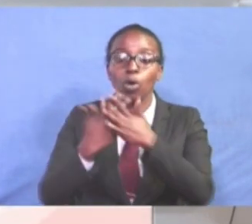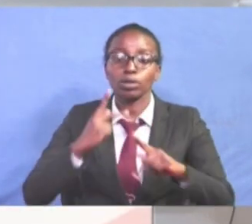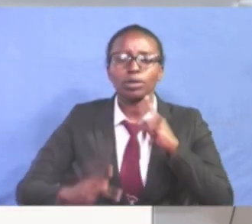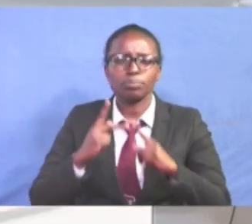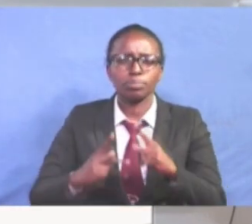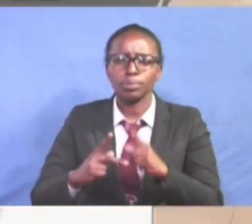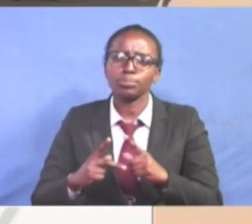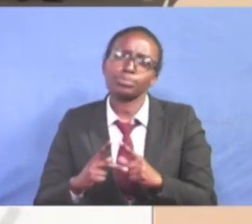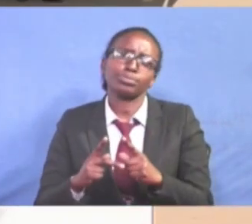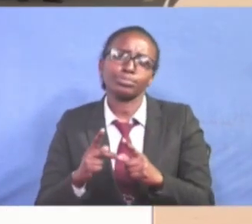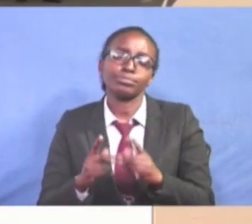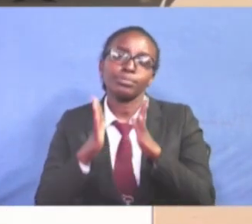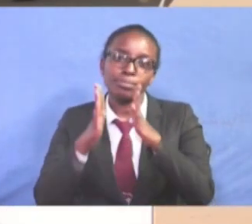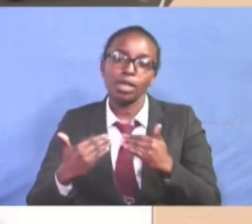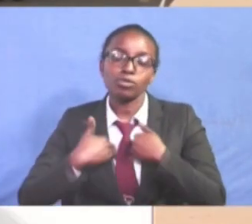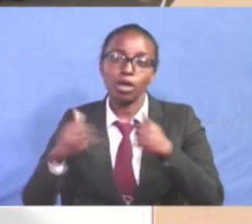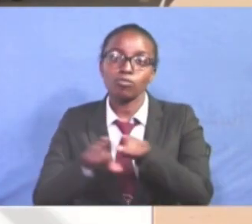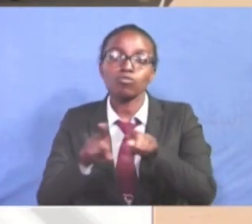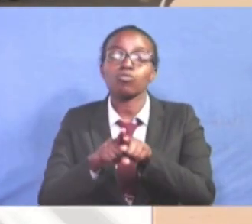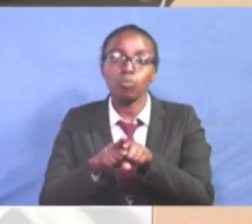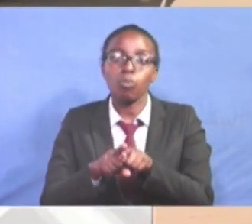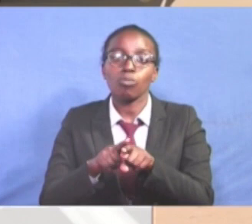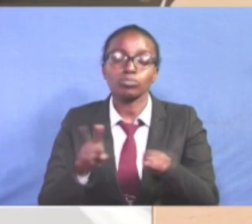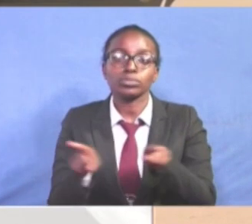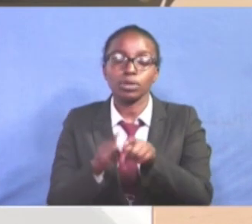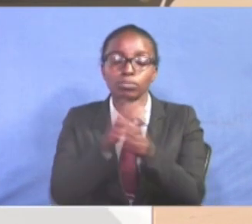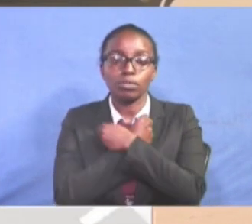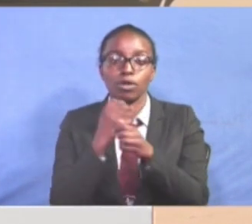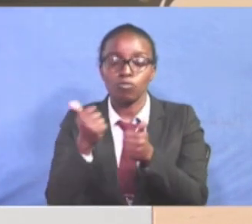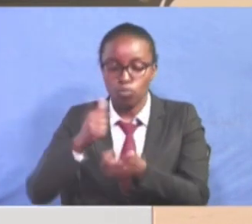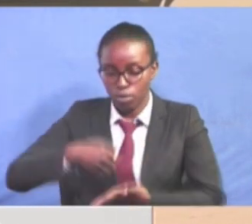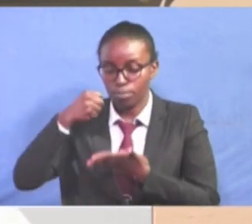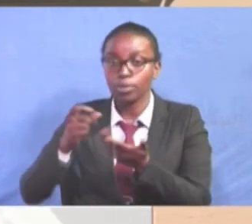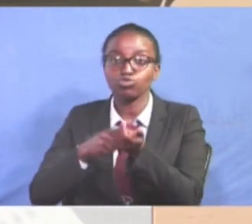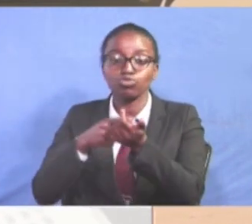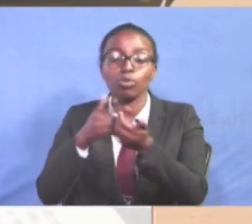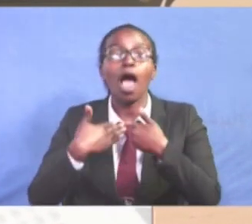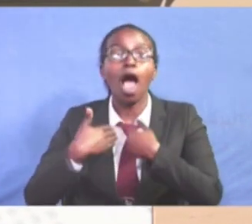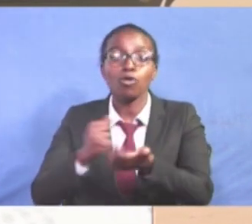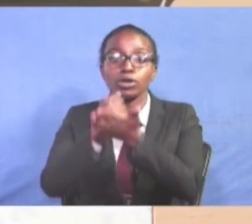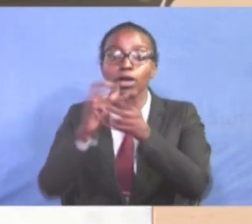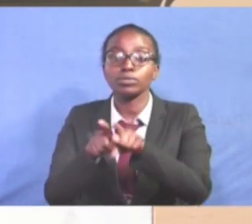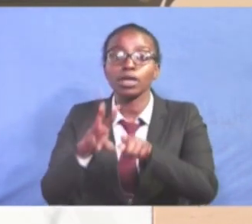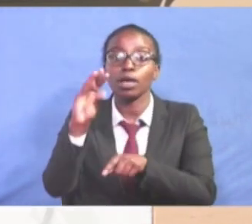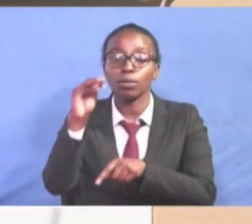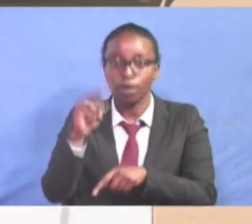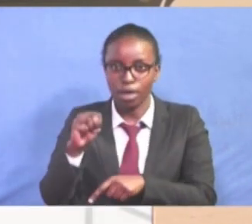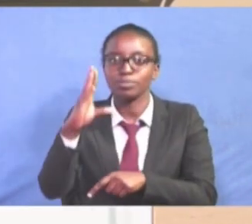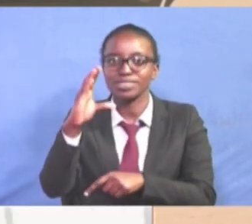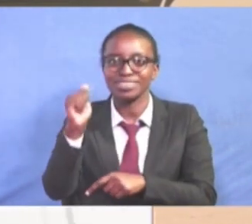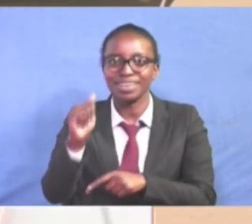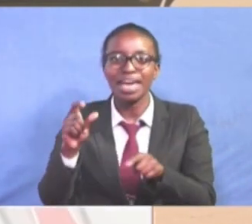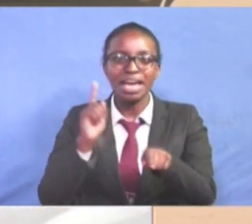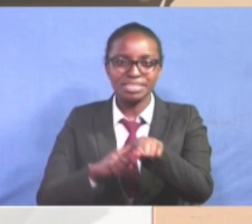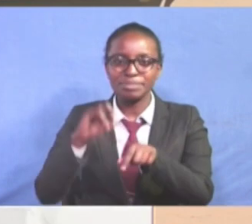mtu anapenda watu. Alikuwa MC mwenye kamati ya budget, alikuwa anatusaidia sana kufanya hesabu, tena alikuwa MCA wa ICT mwenye alikuwa anatusaidia sana